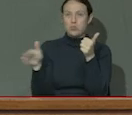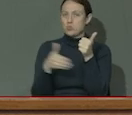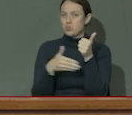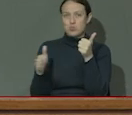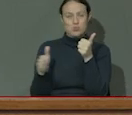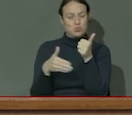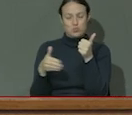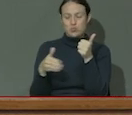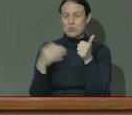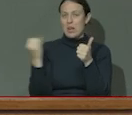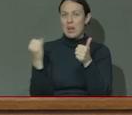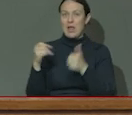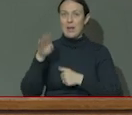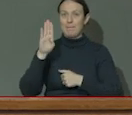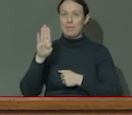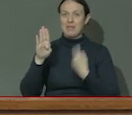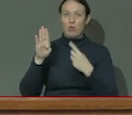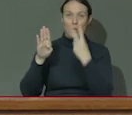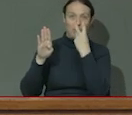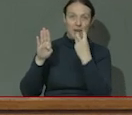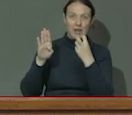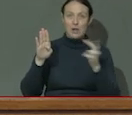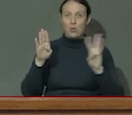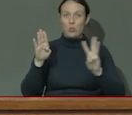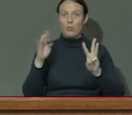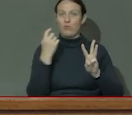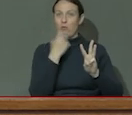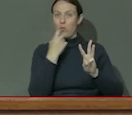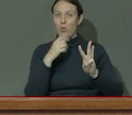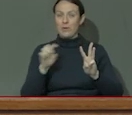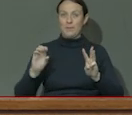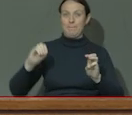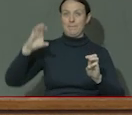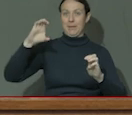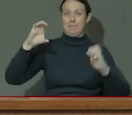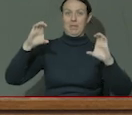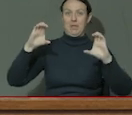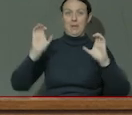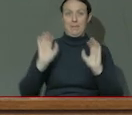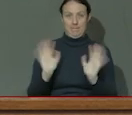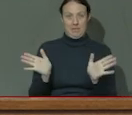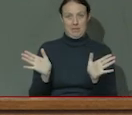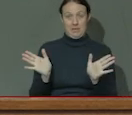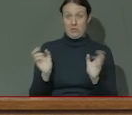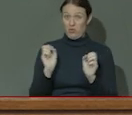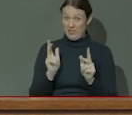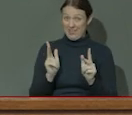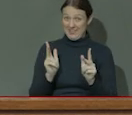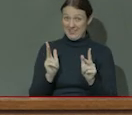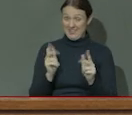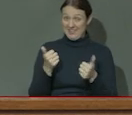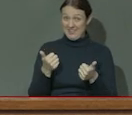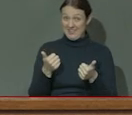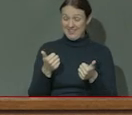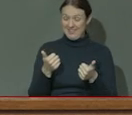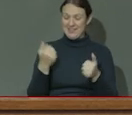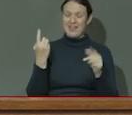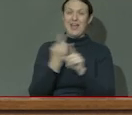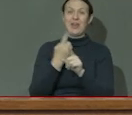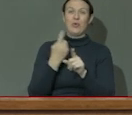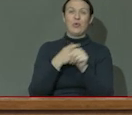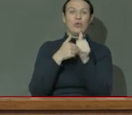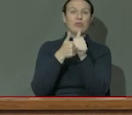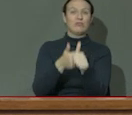say B for black and W for white. No small letters. You just do it like that, okay? And you always follow the